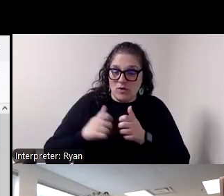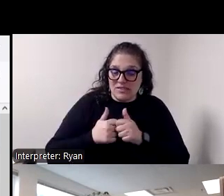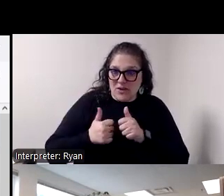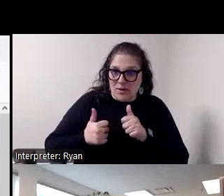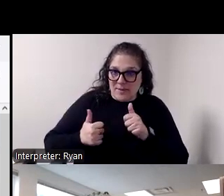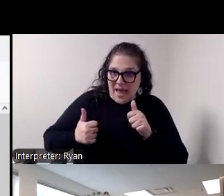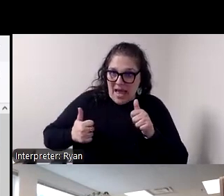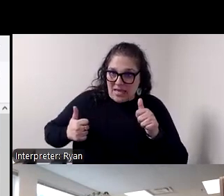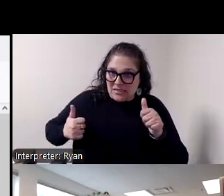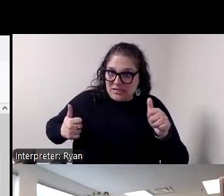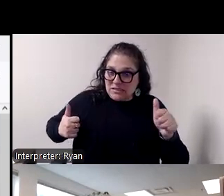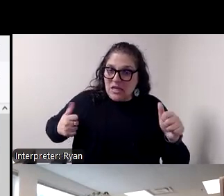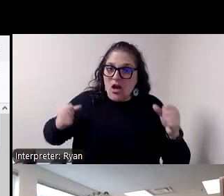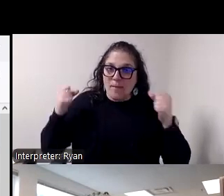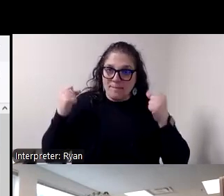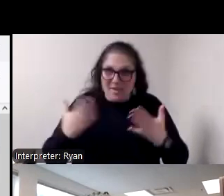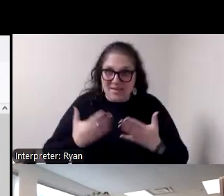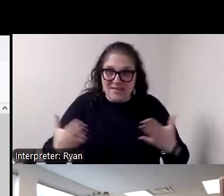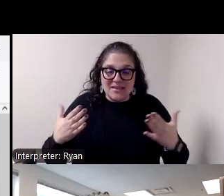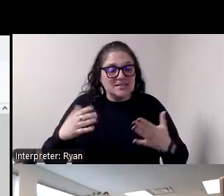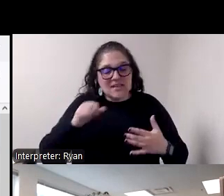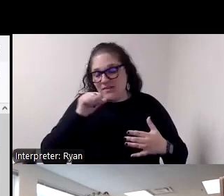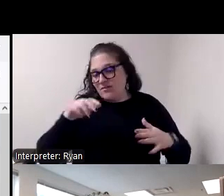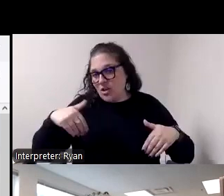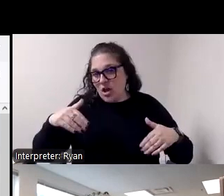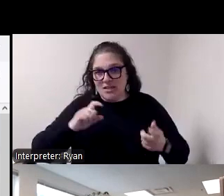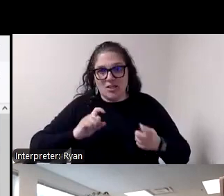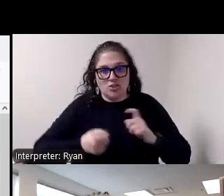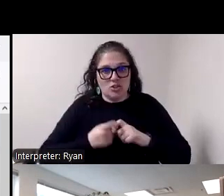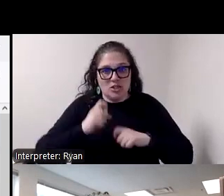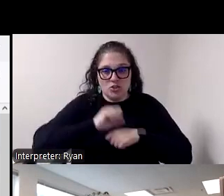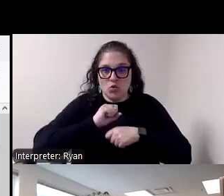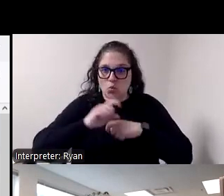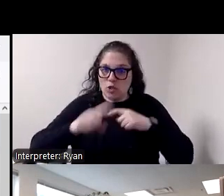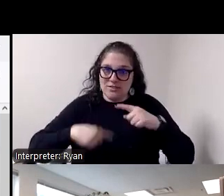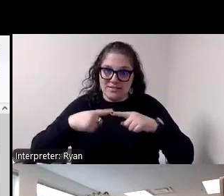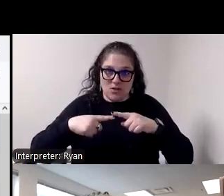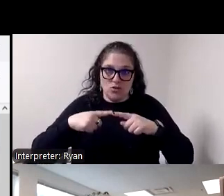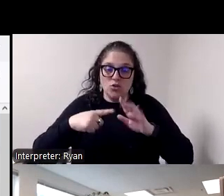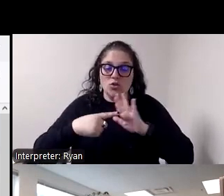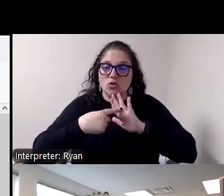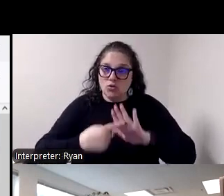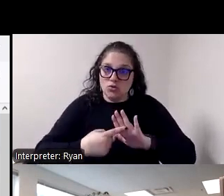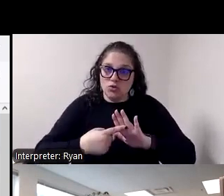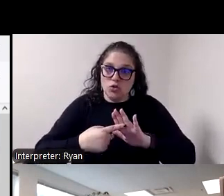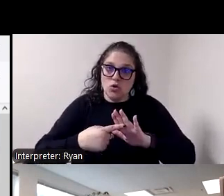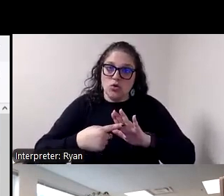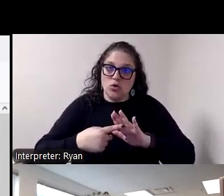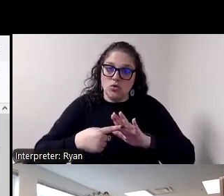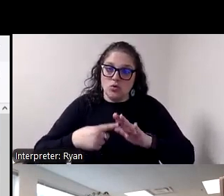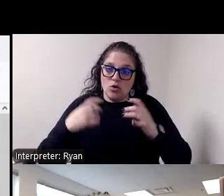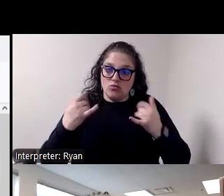behind on multiple different things, they haven't really had the time to change the work cycles to reflect an employee's